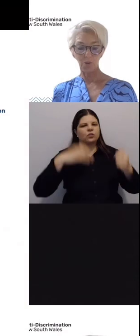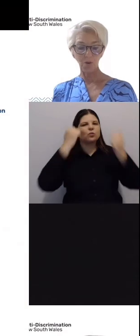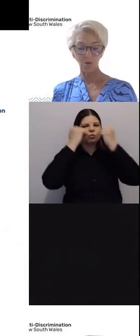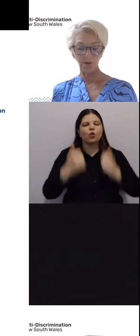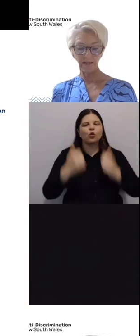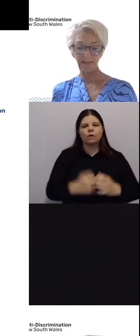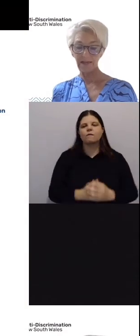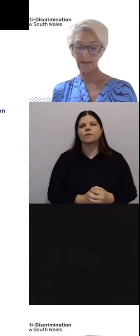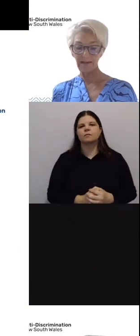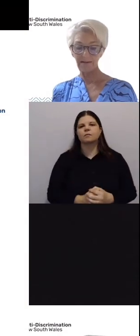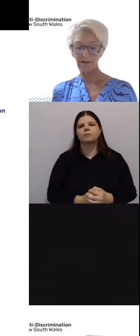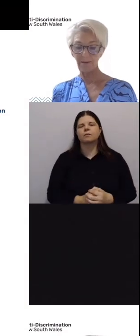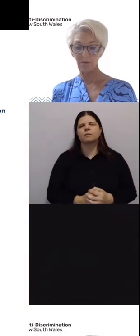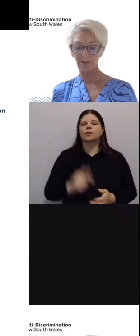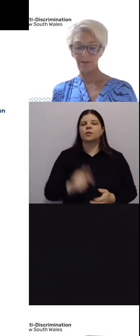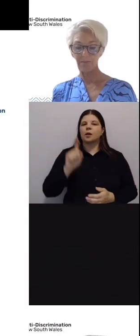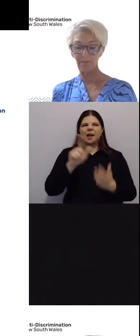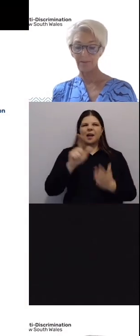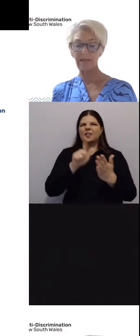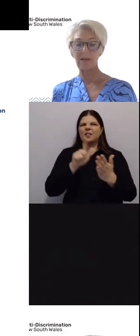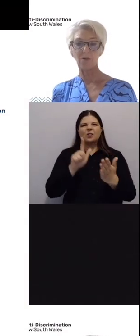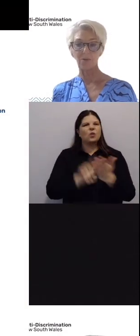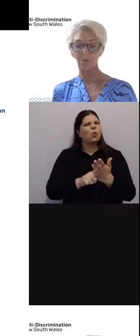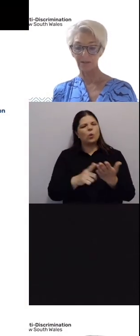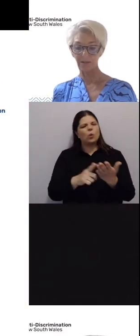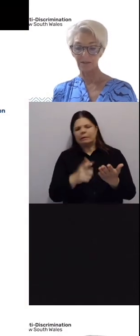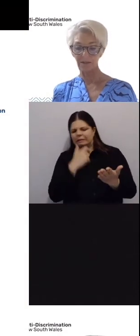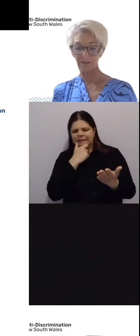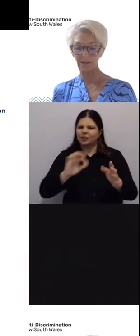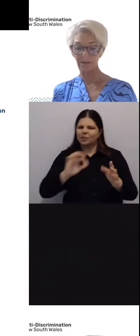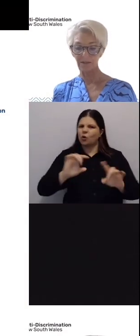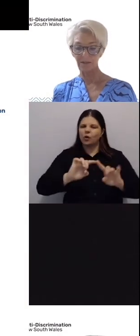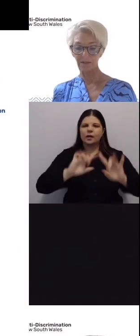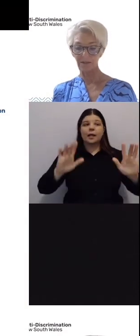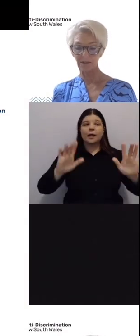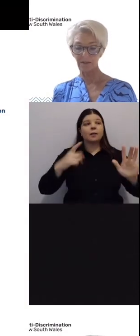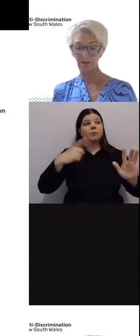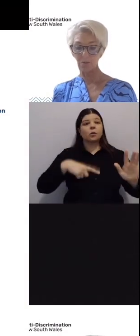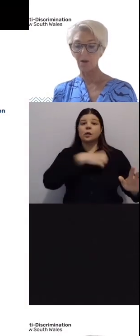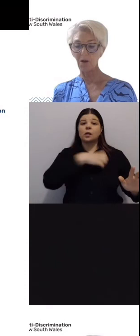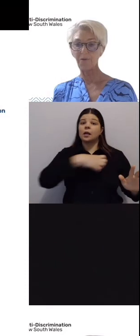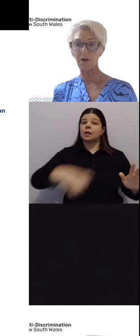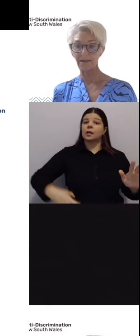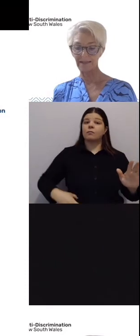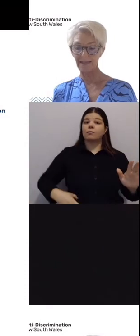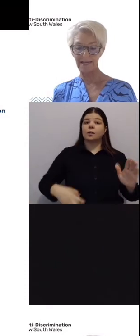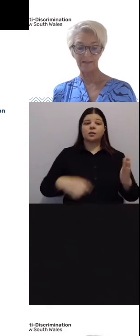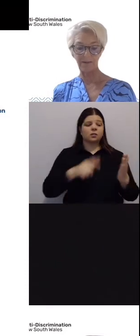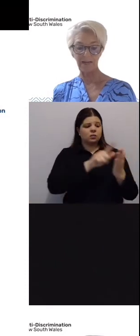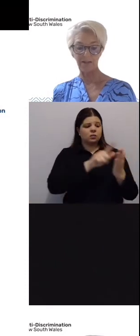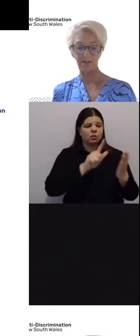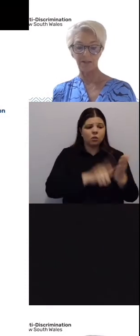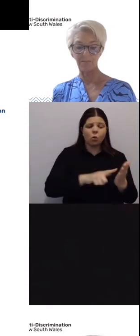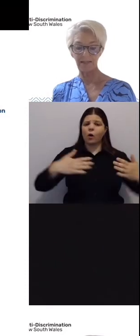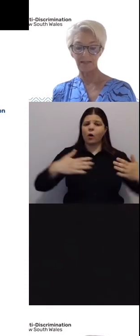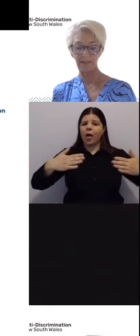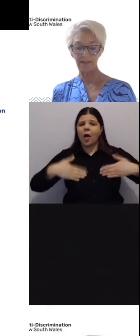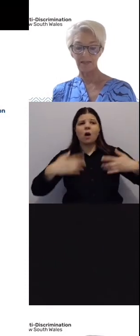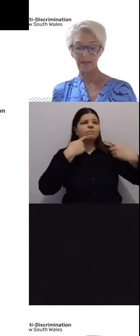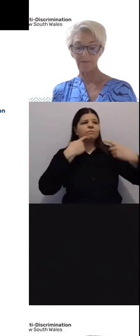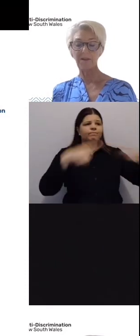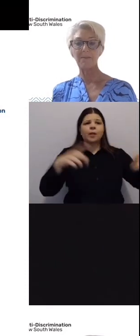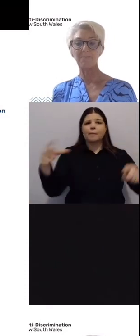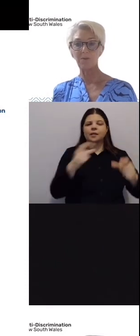However, the law is unclear about whether public health orders would override the anti-discrimination complaint if